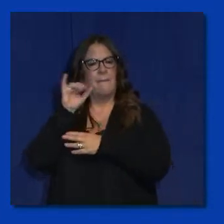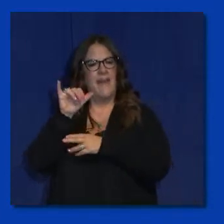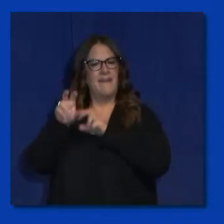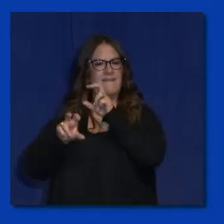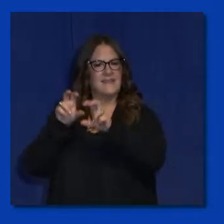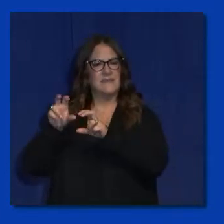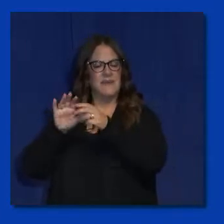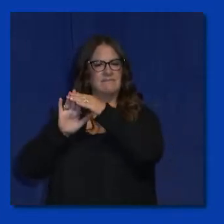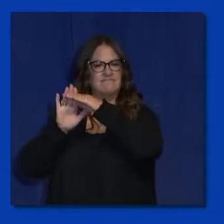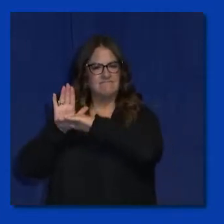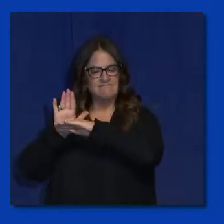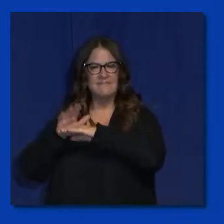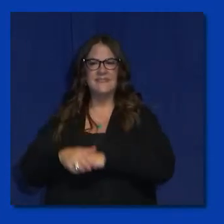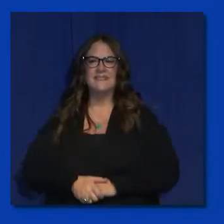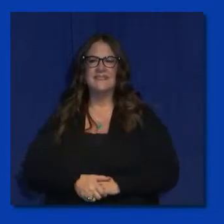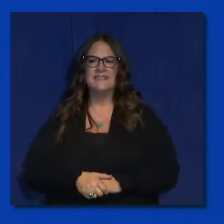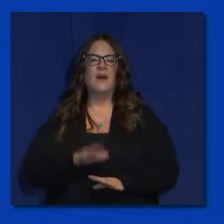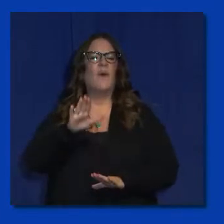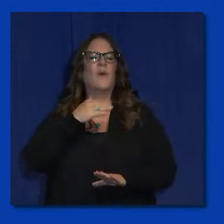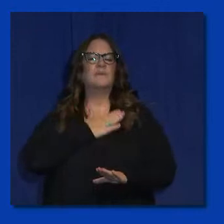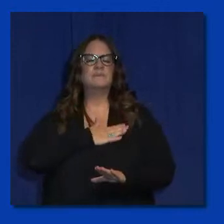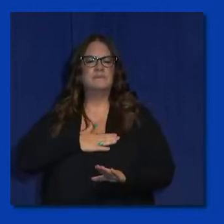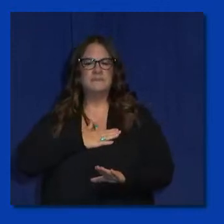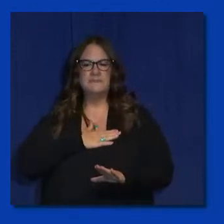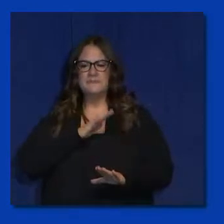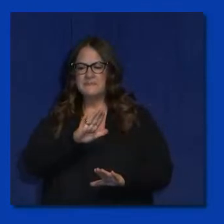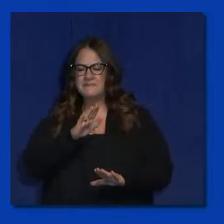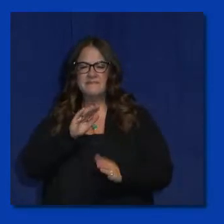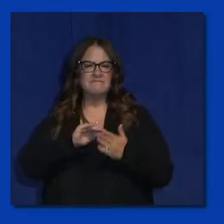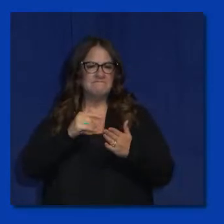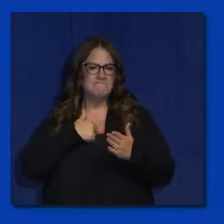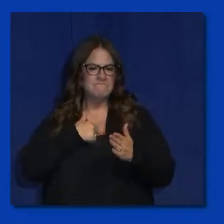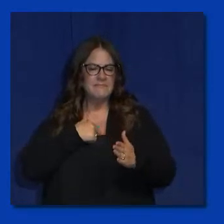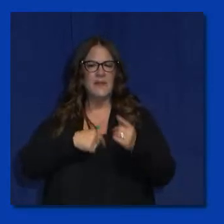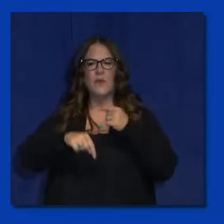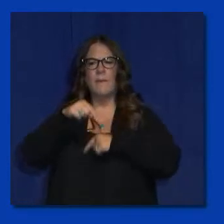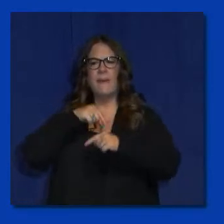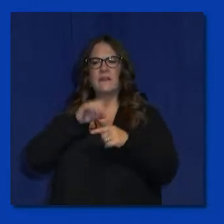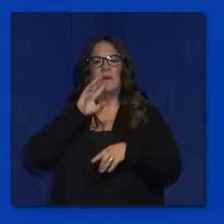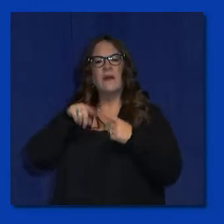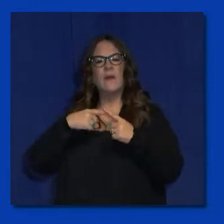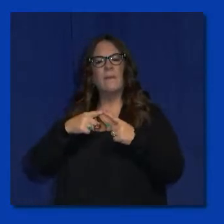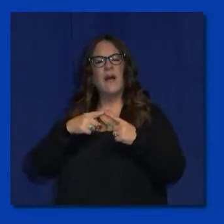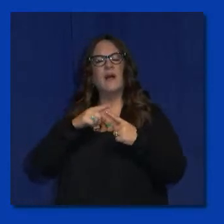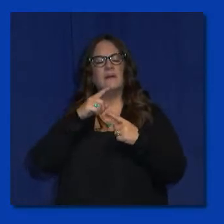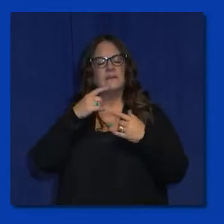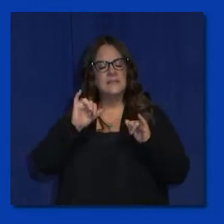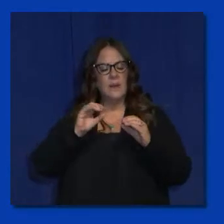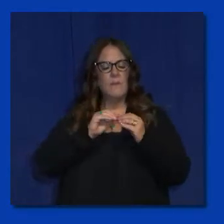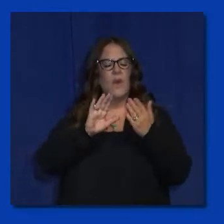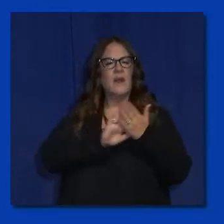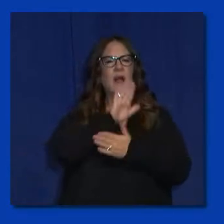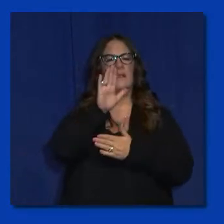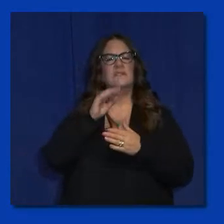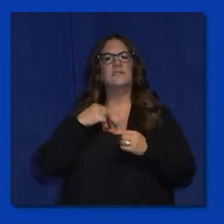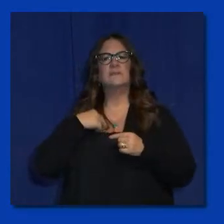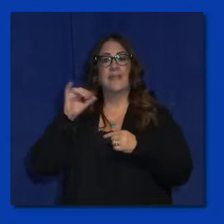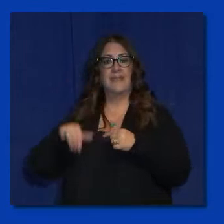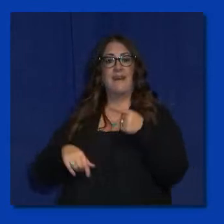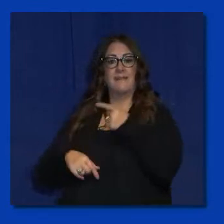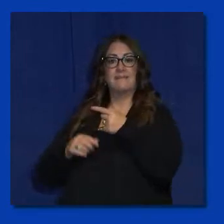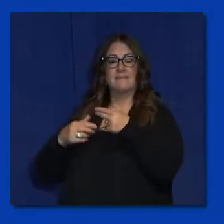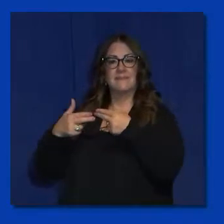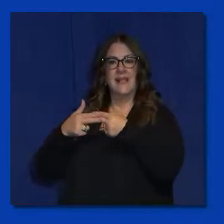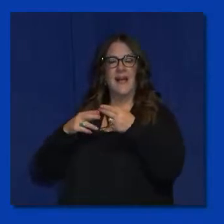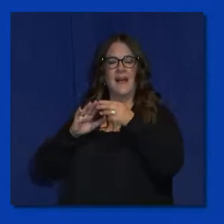Well, forgive me. I'll go back on the higher education. We look forward,